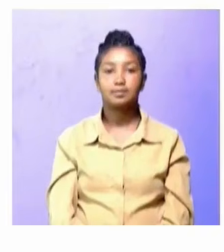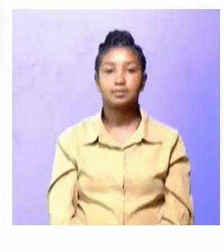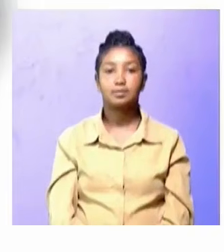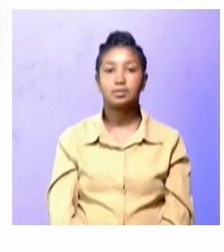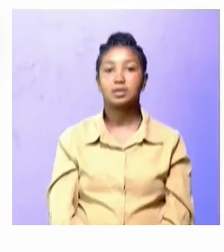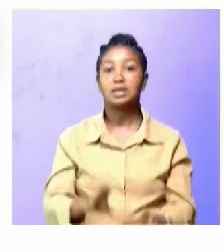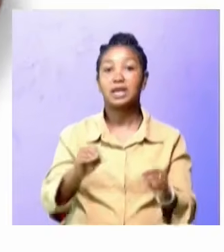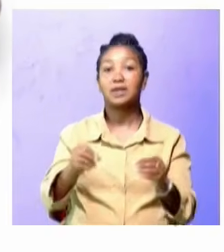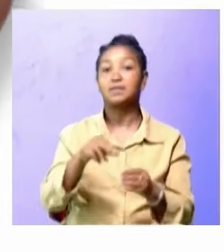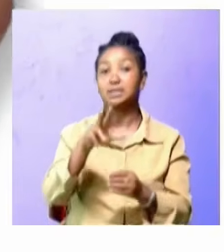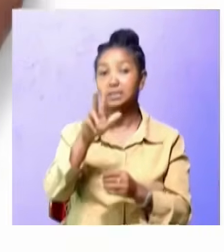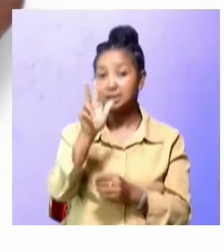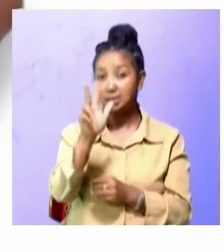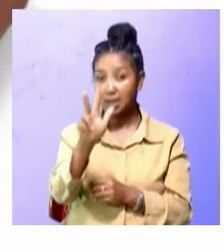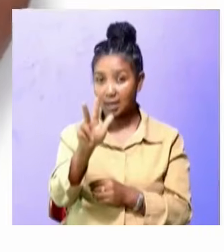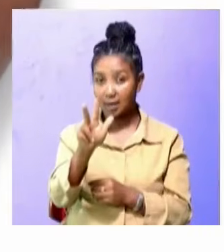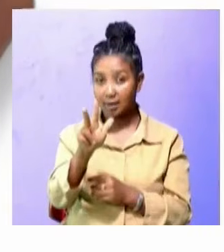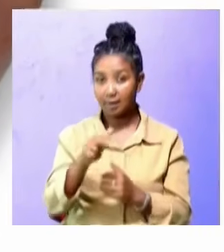3